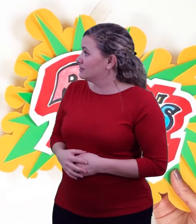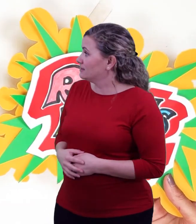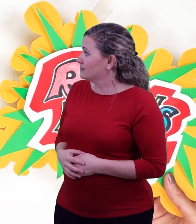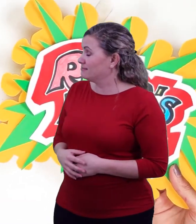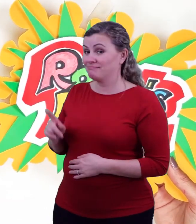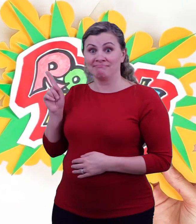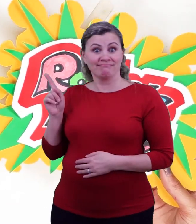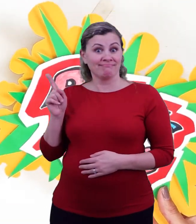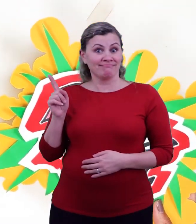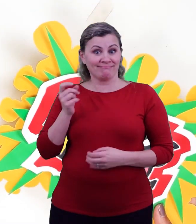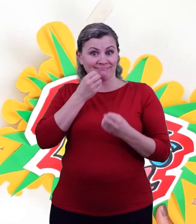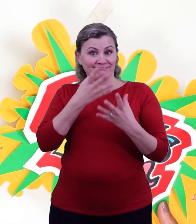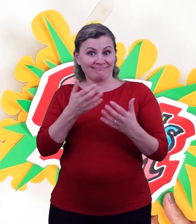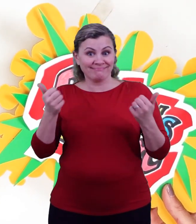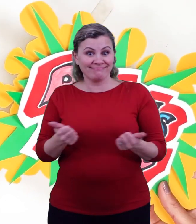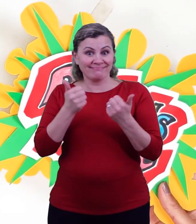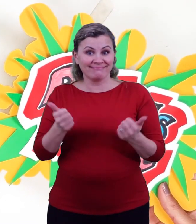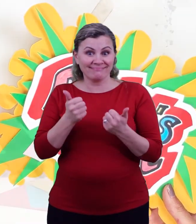All done and ready to hang on your bedroom door.